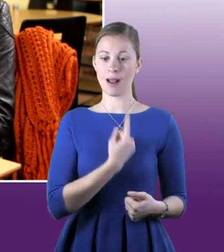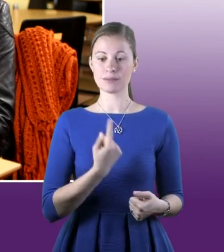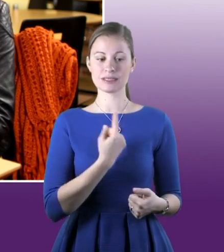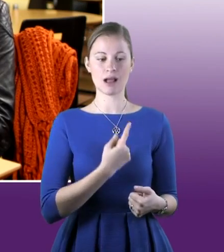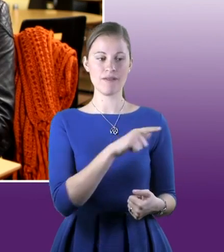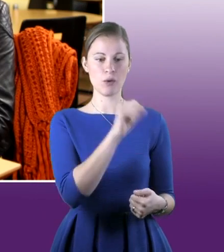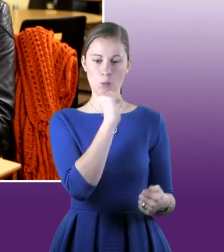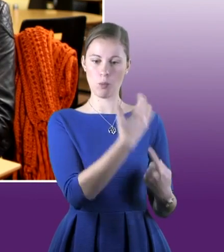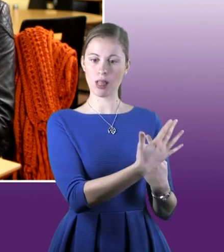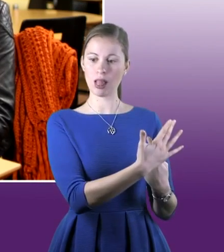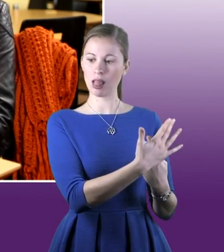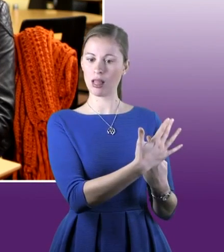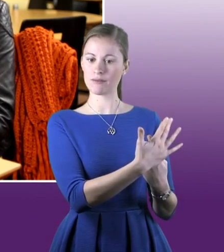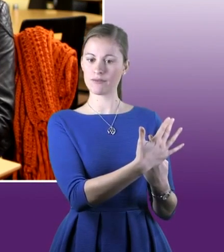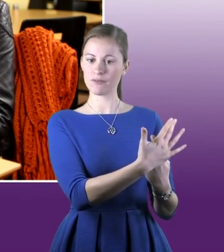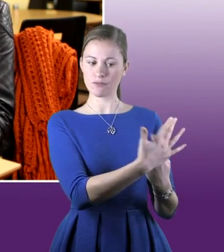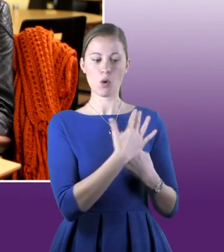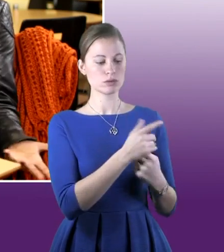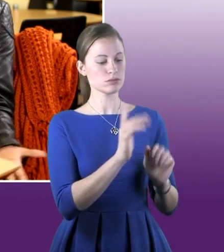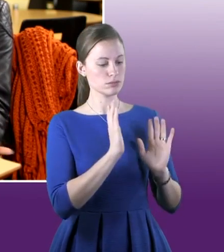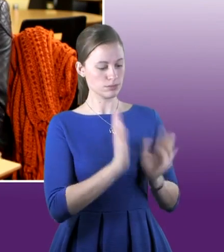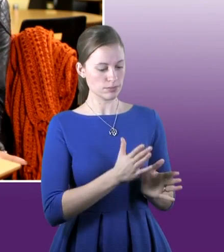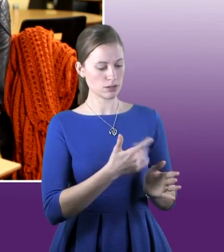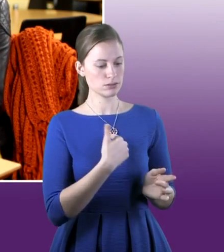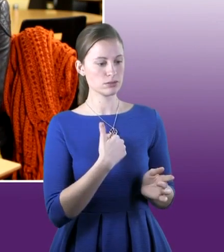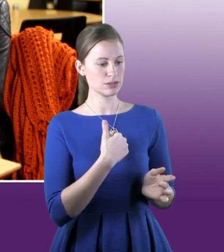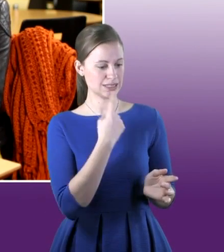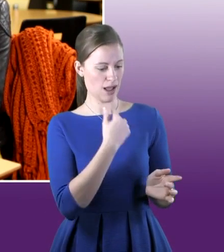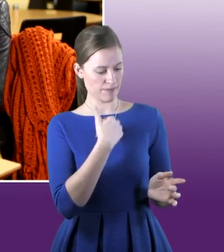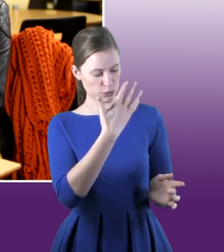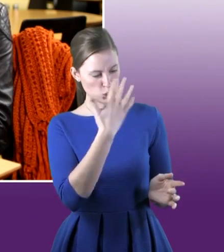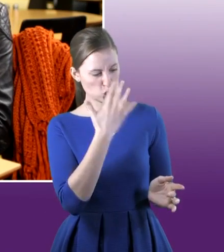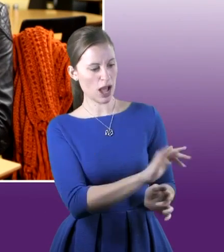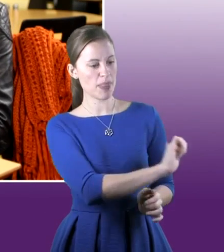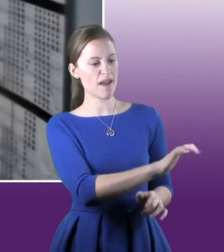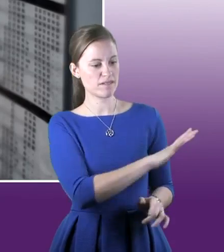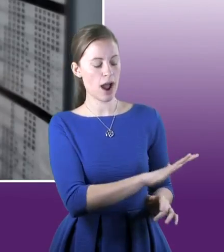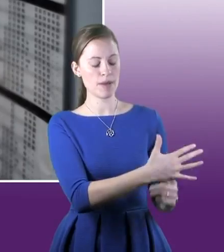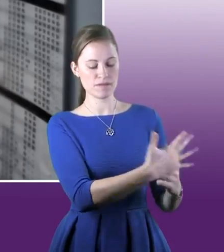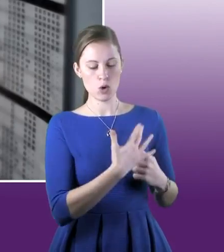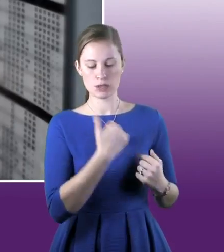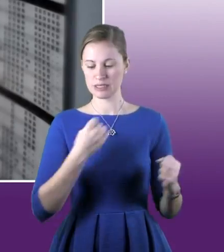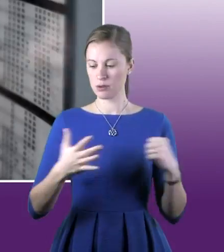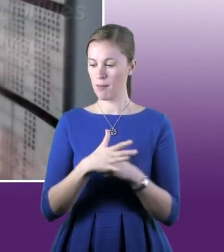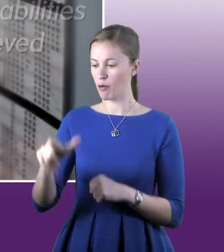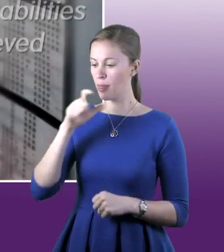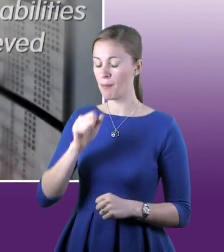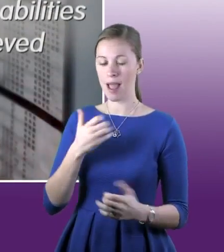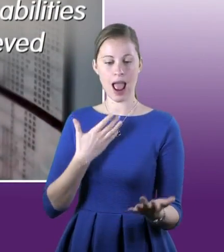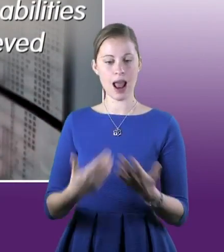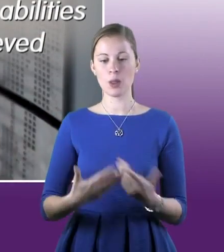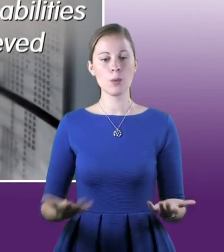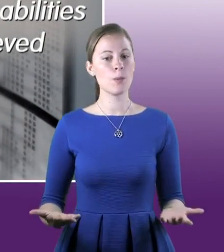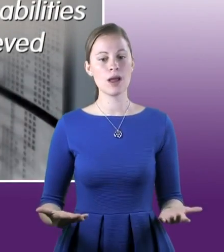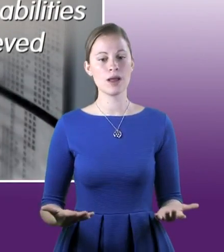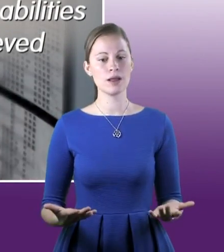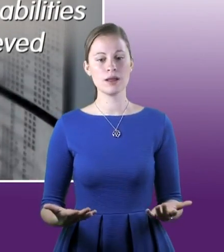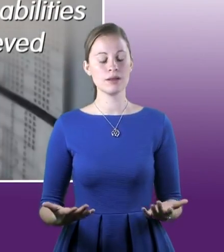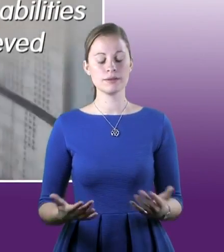they're going to say I shame the family and make me marry the man anyway. Often people with mental health issues or